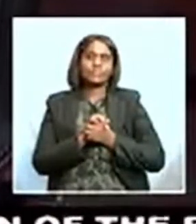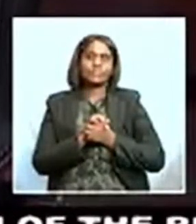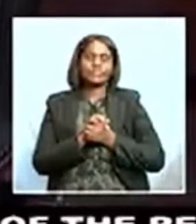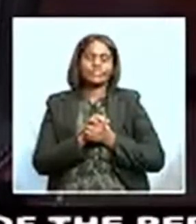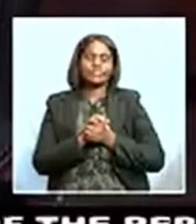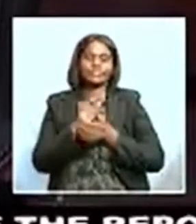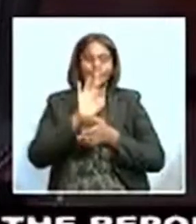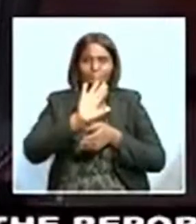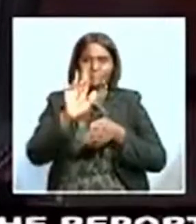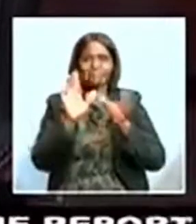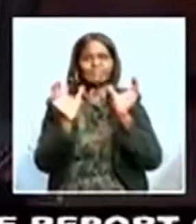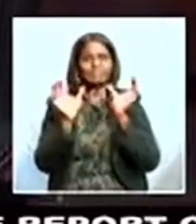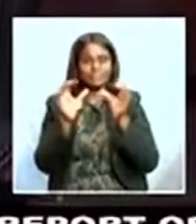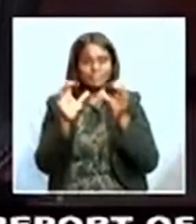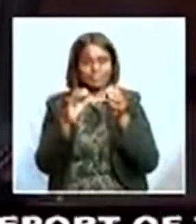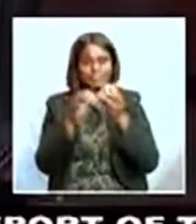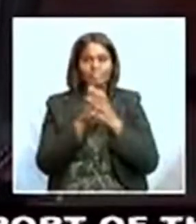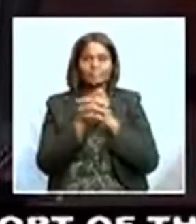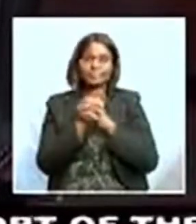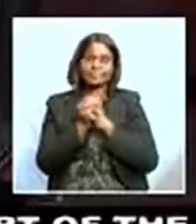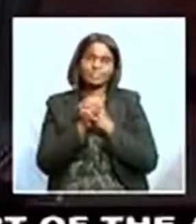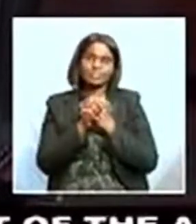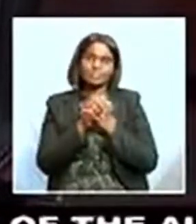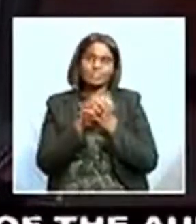It's your committee.